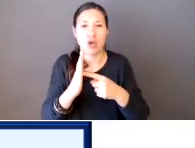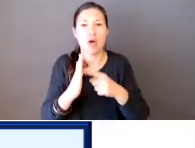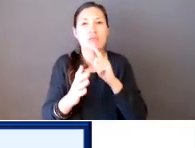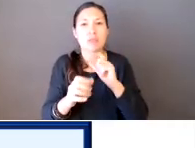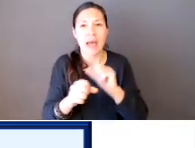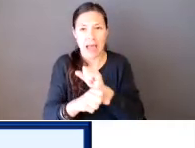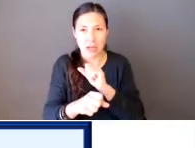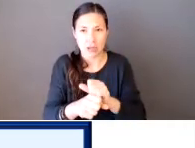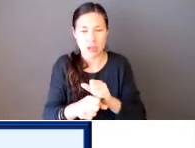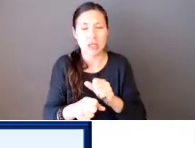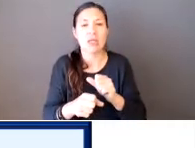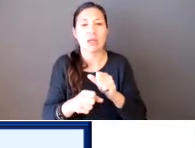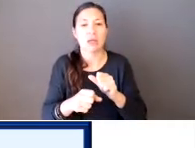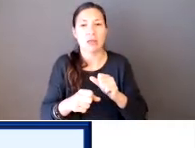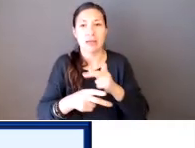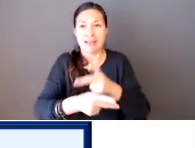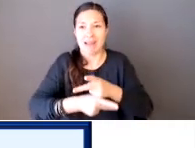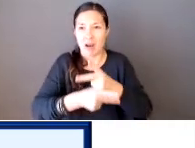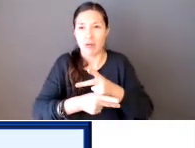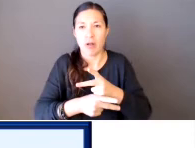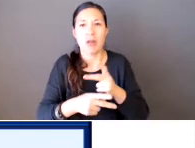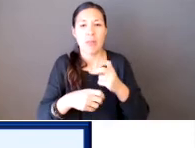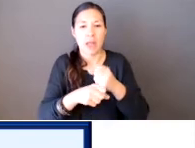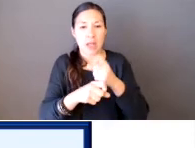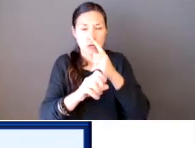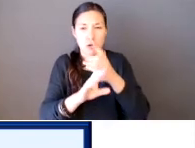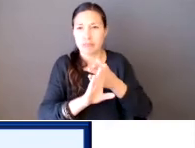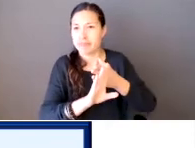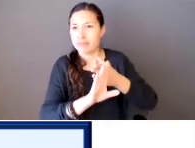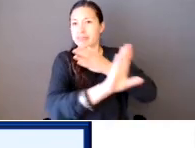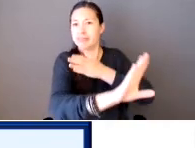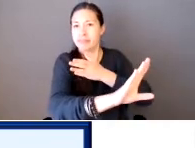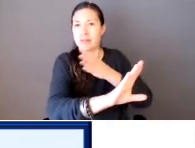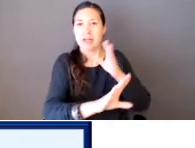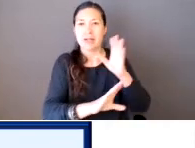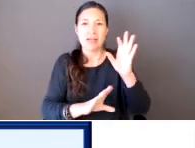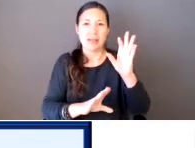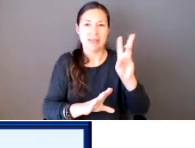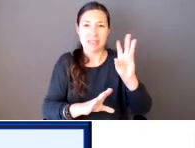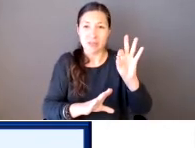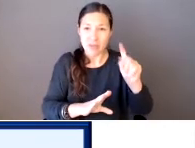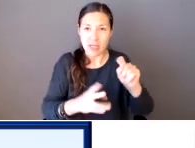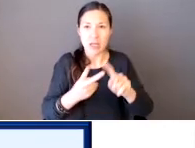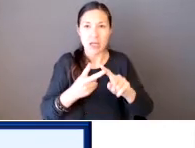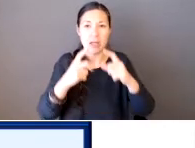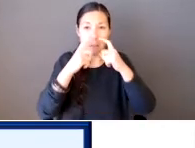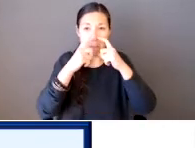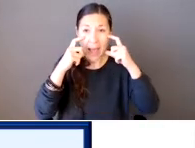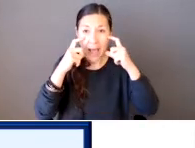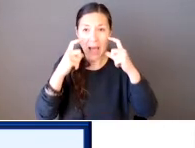feet, masks, gloves, face shields, whatever they were doing at the time.